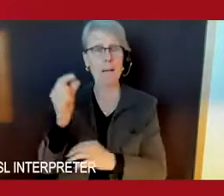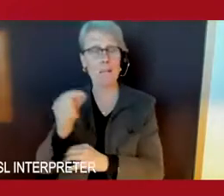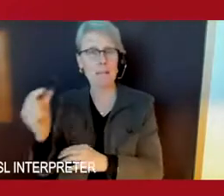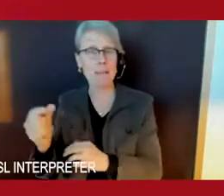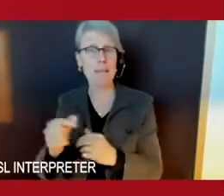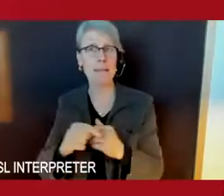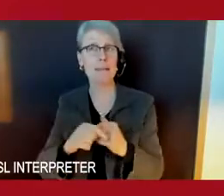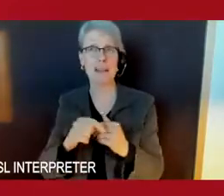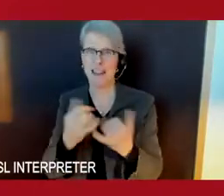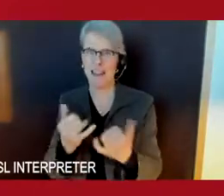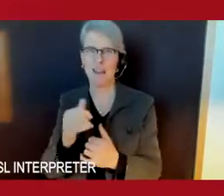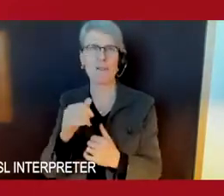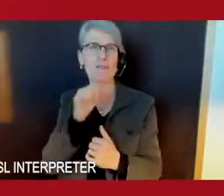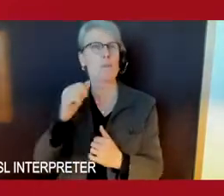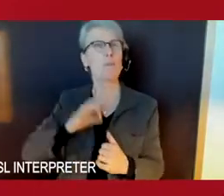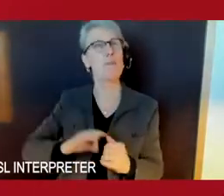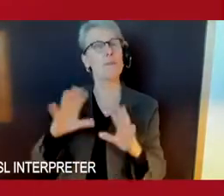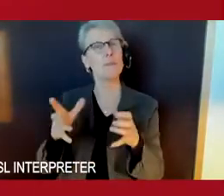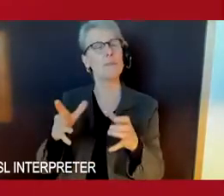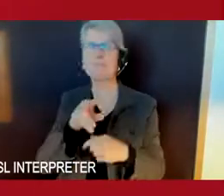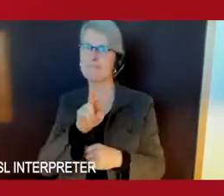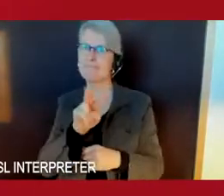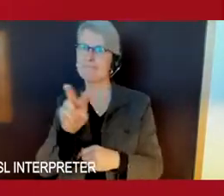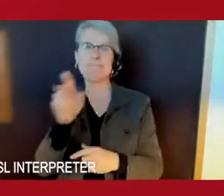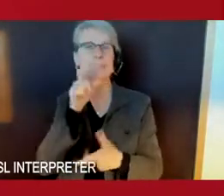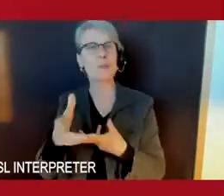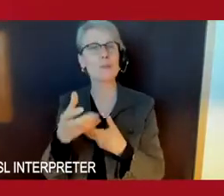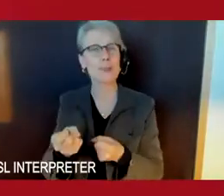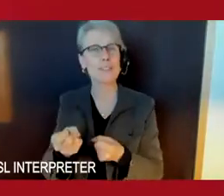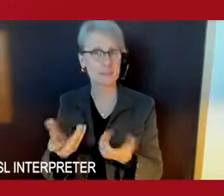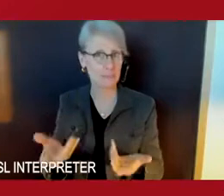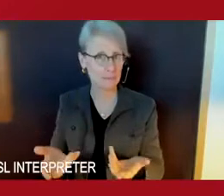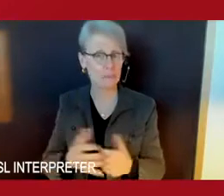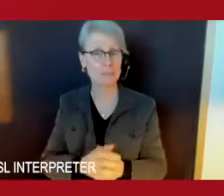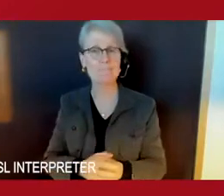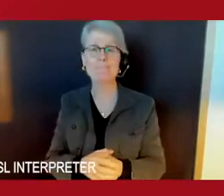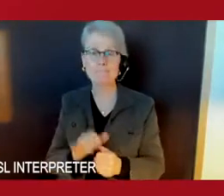media, our government, and now of late, our NGOs.